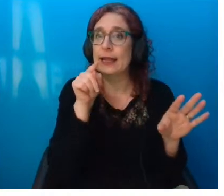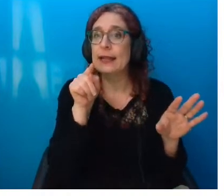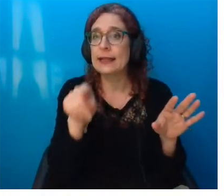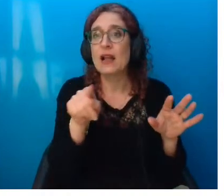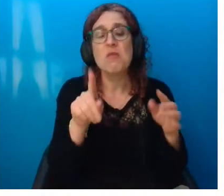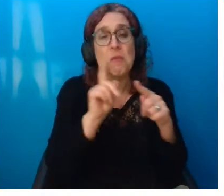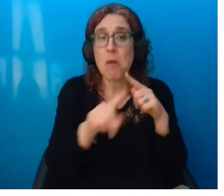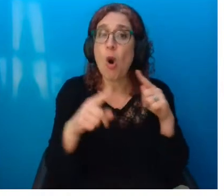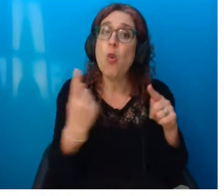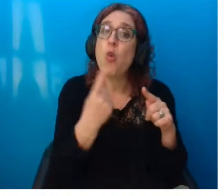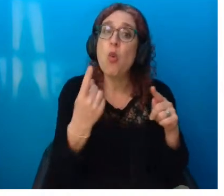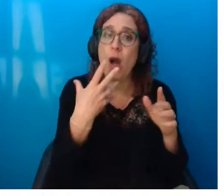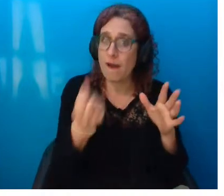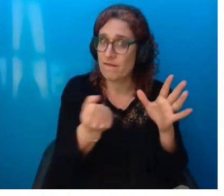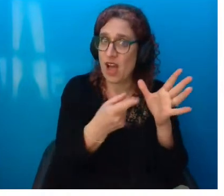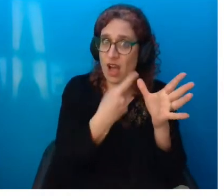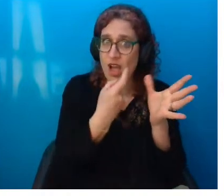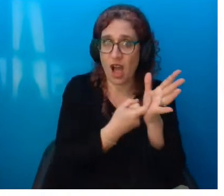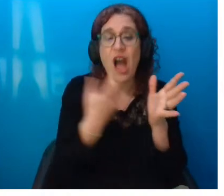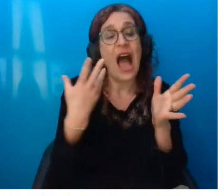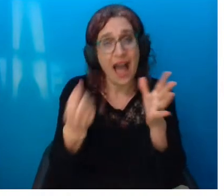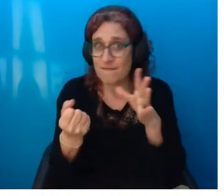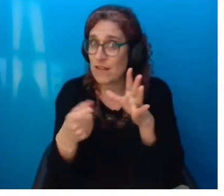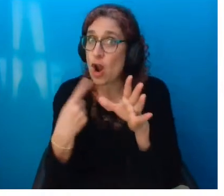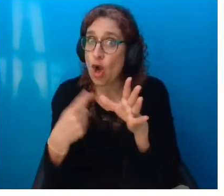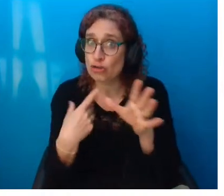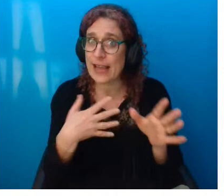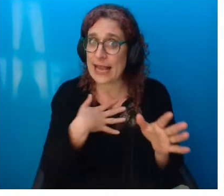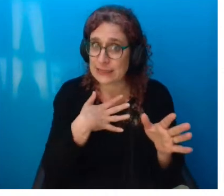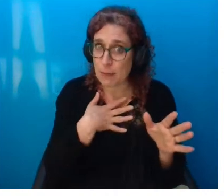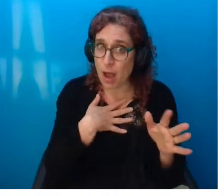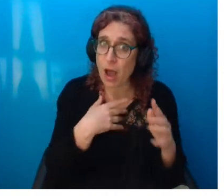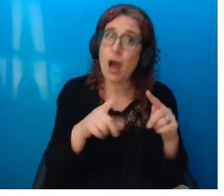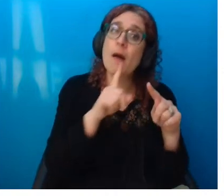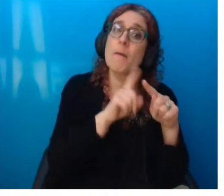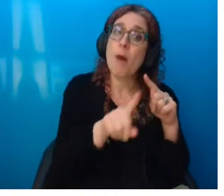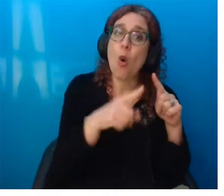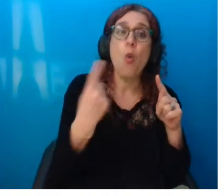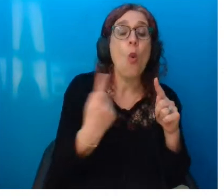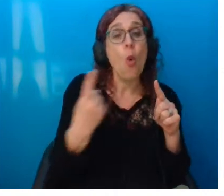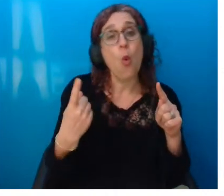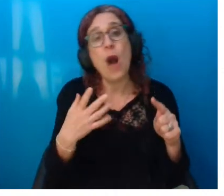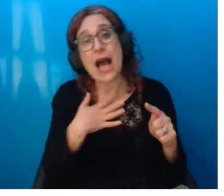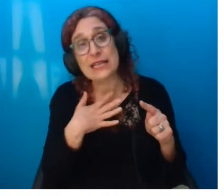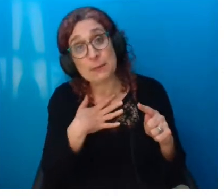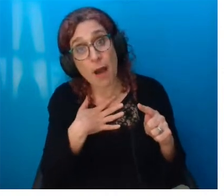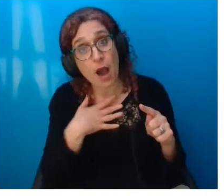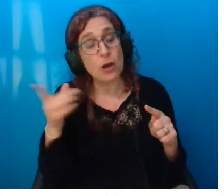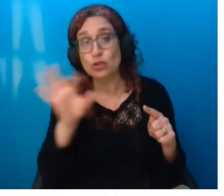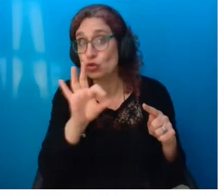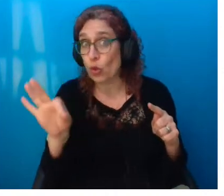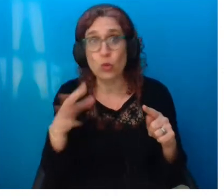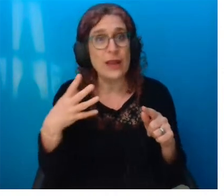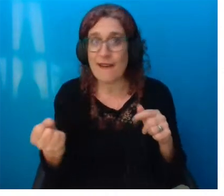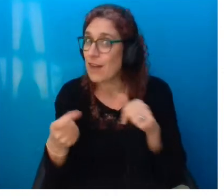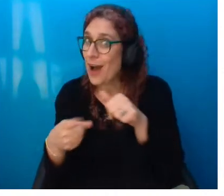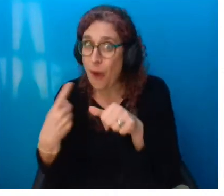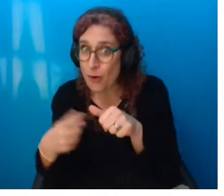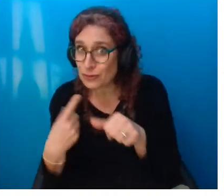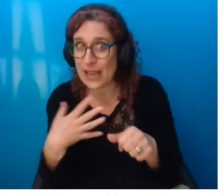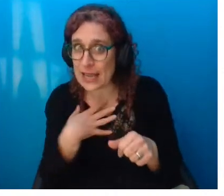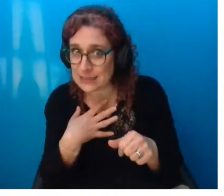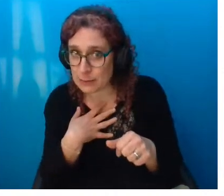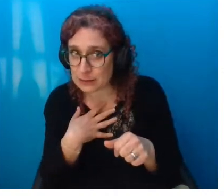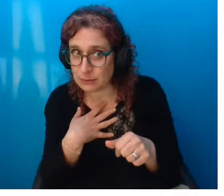rhinitis have allergic asthma. Most patients with asthma do not have allergic asthma. In